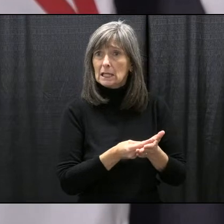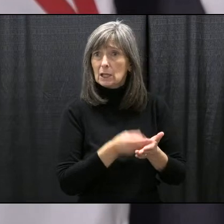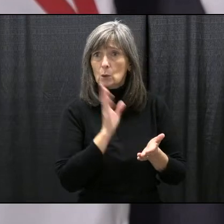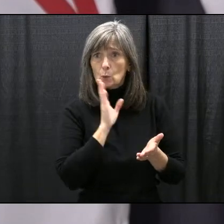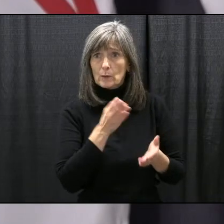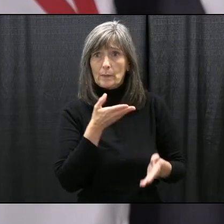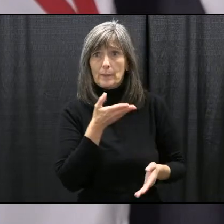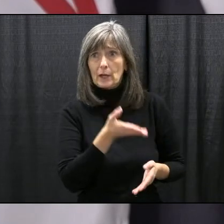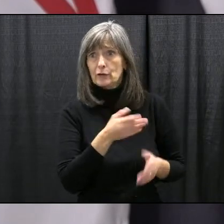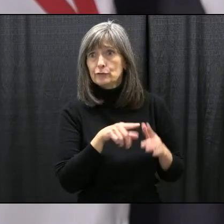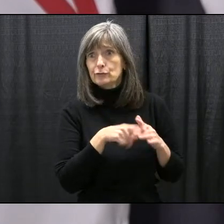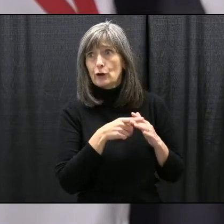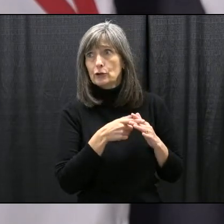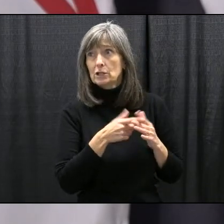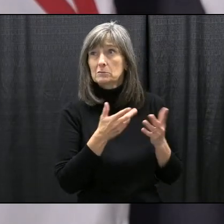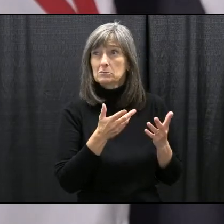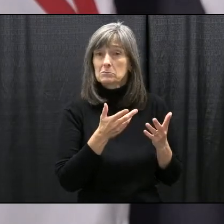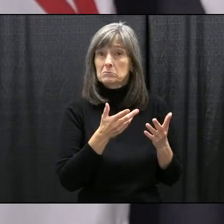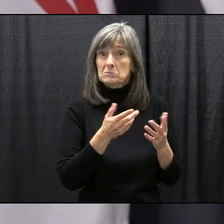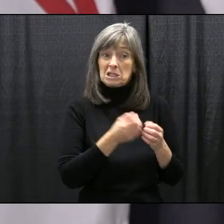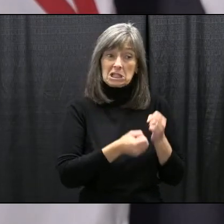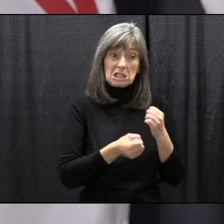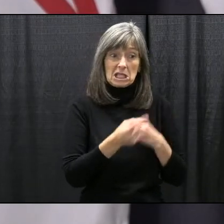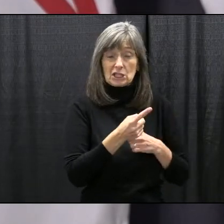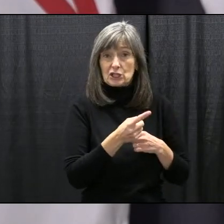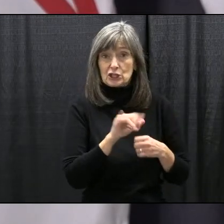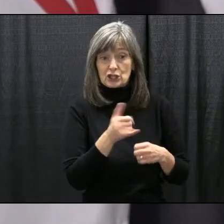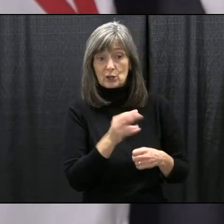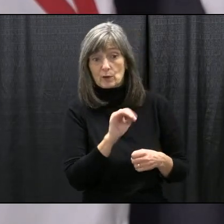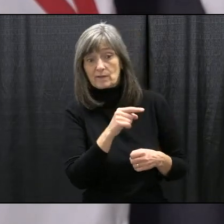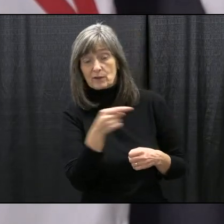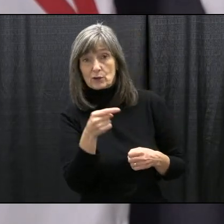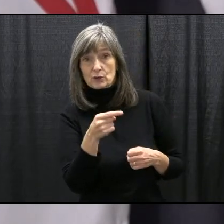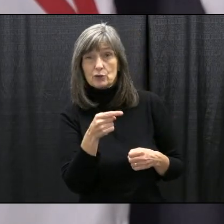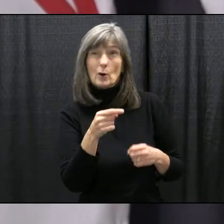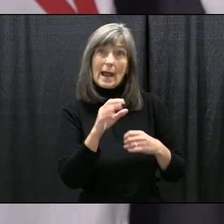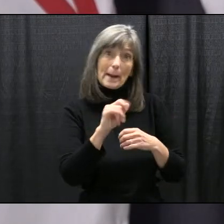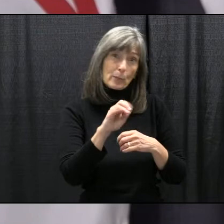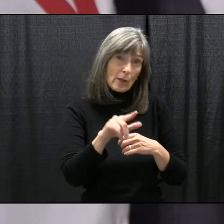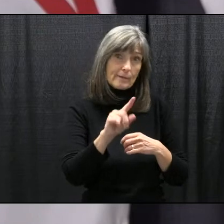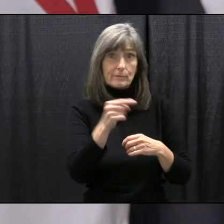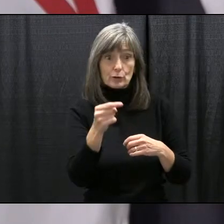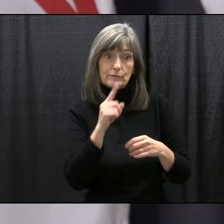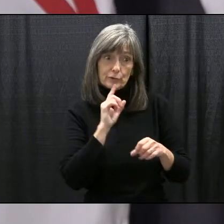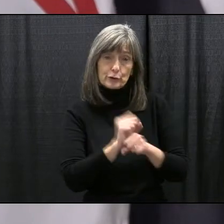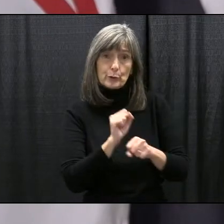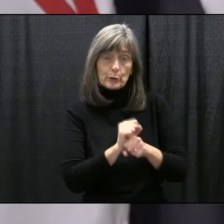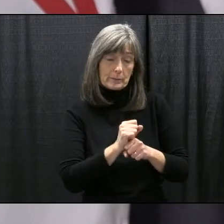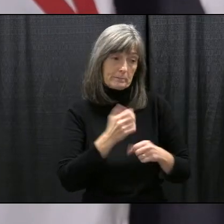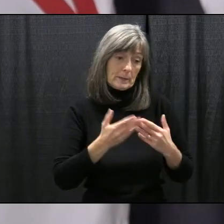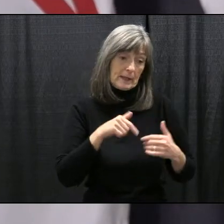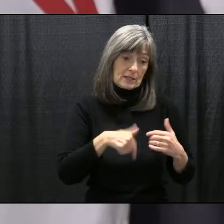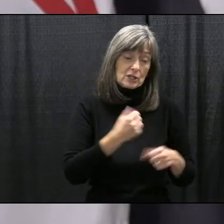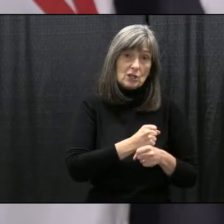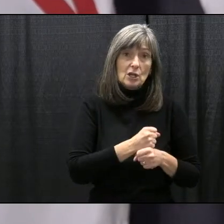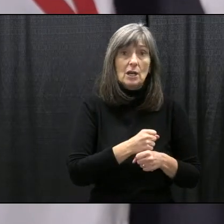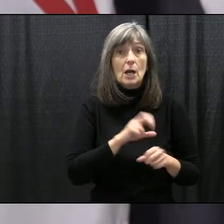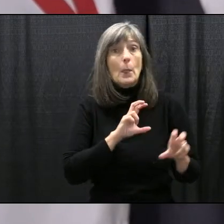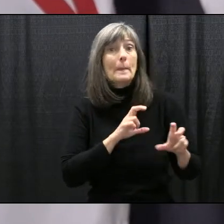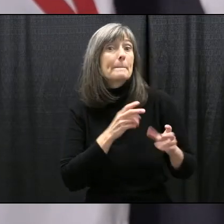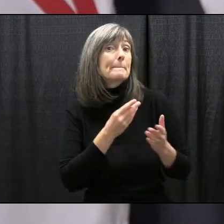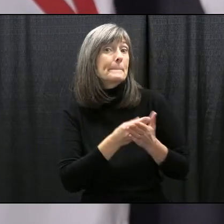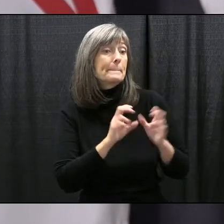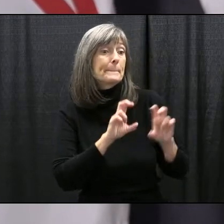there certainly from next fiscal year, if not this. Our bursary program has been incredibly successful. We have